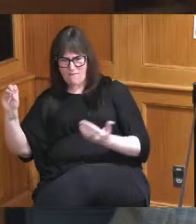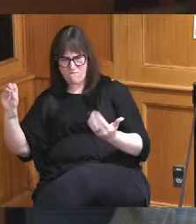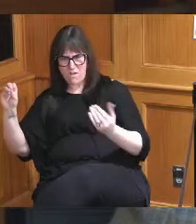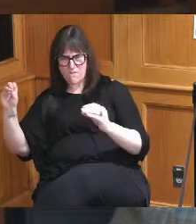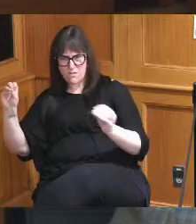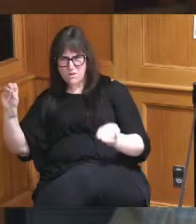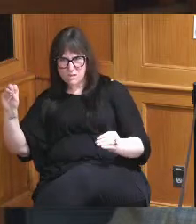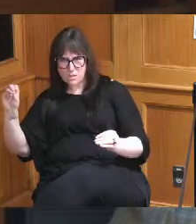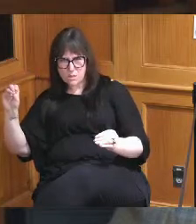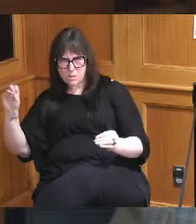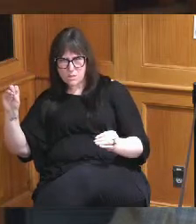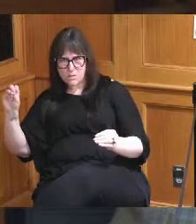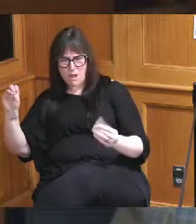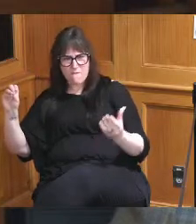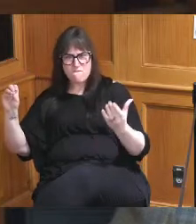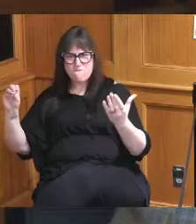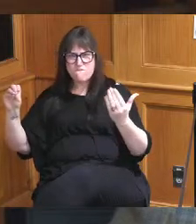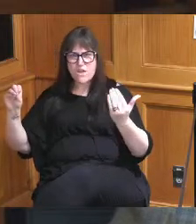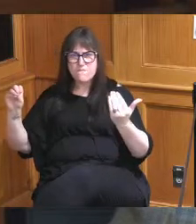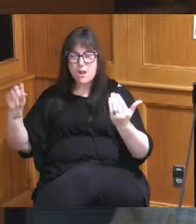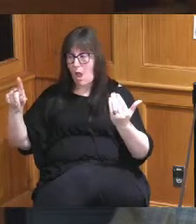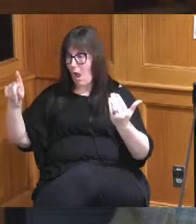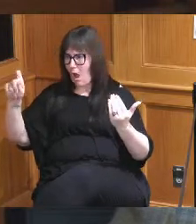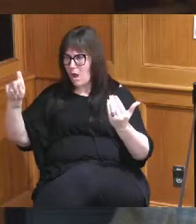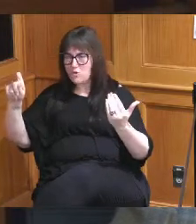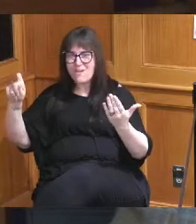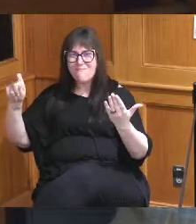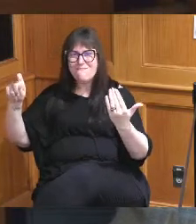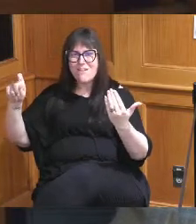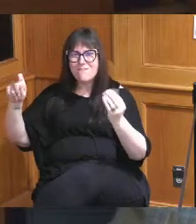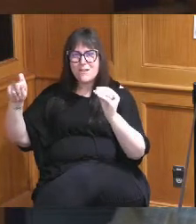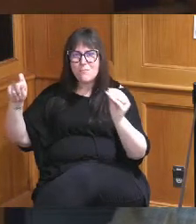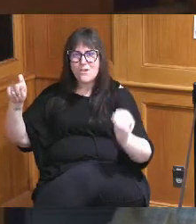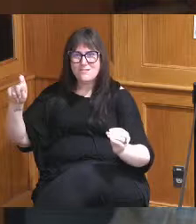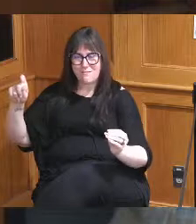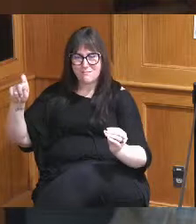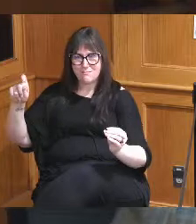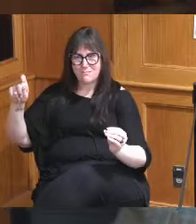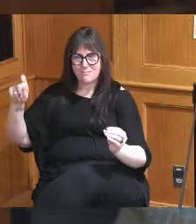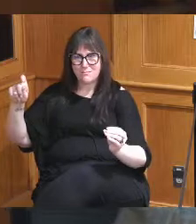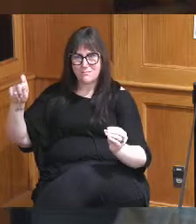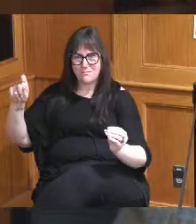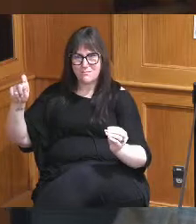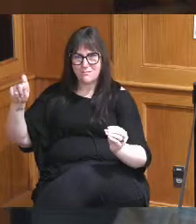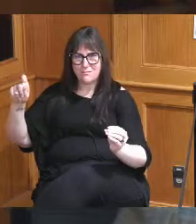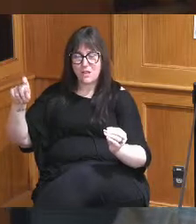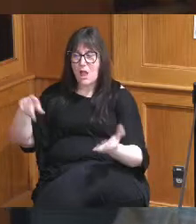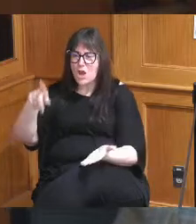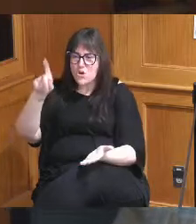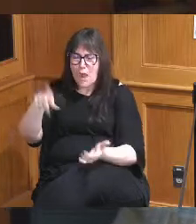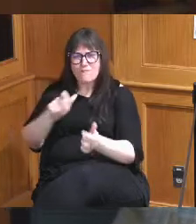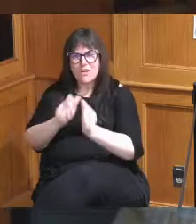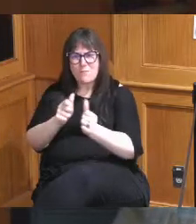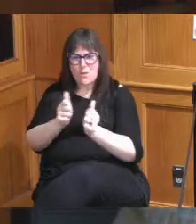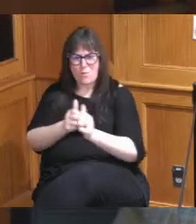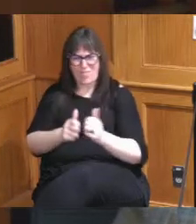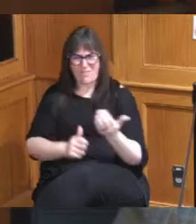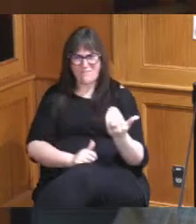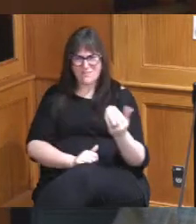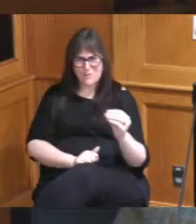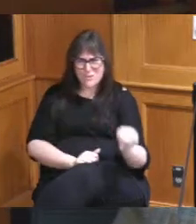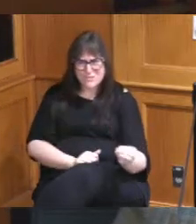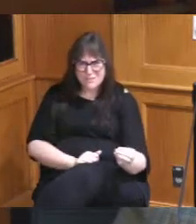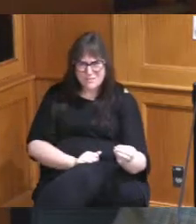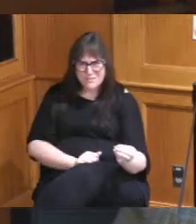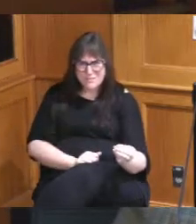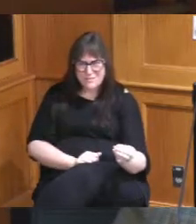want people to understand that. 15% out of 100%. And you got to compete for the 15%. And you